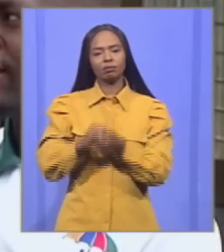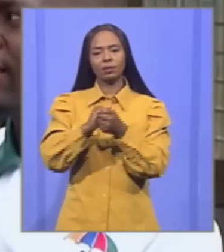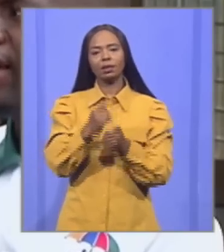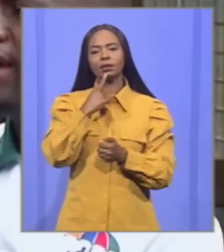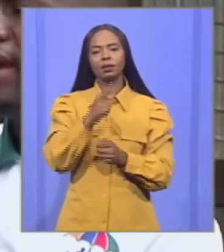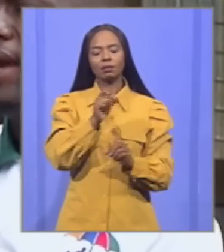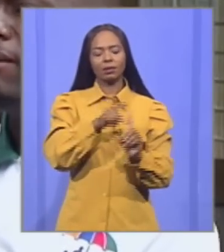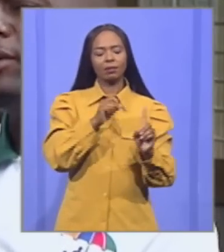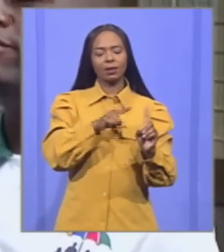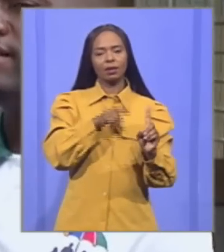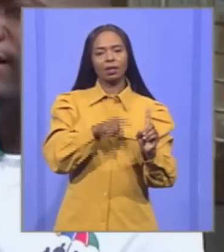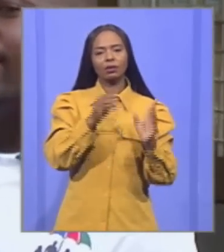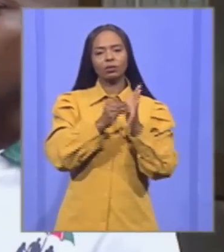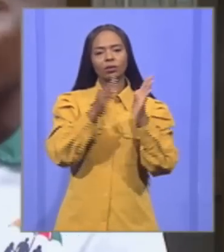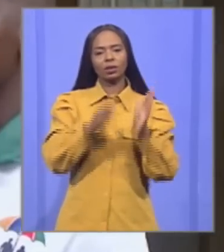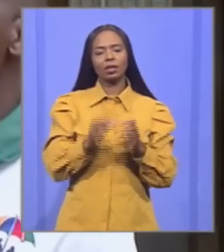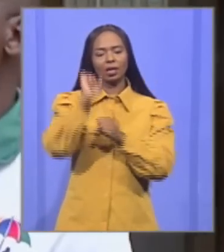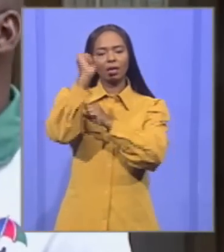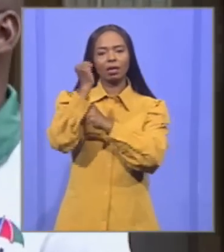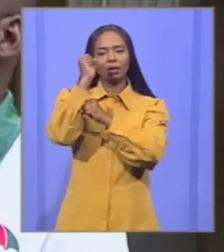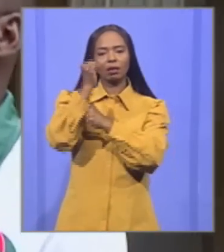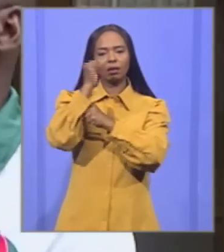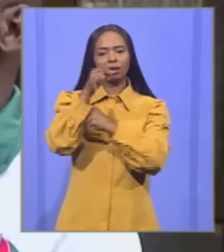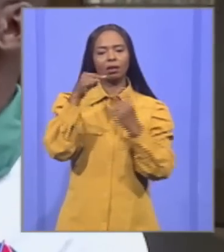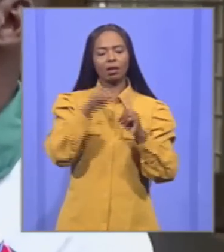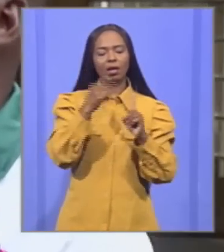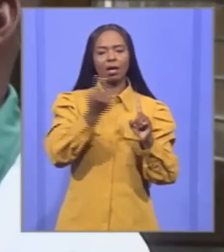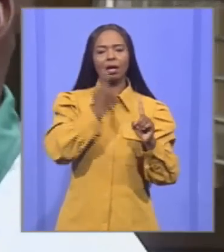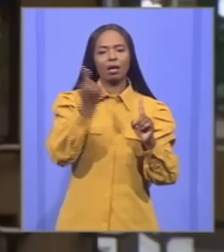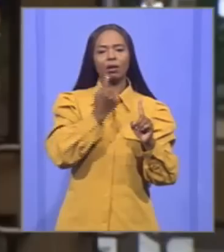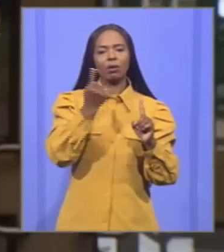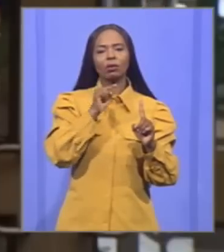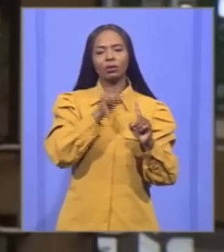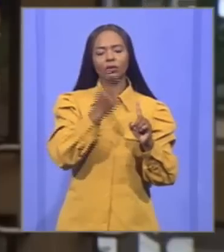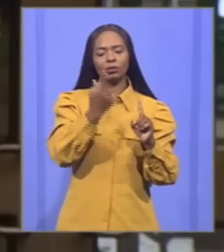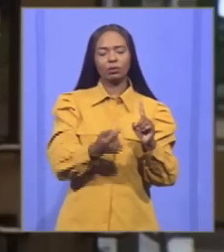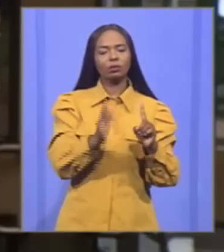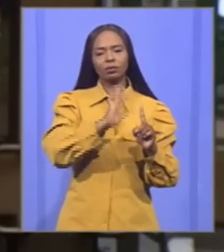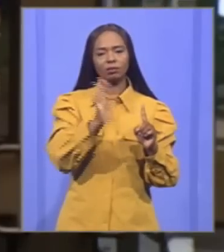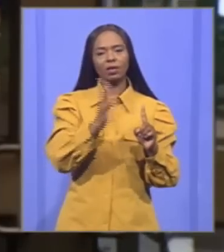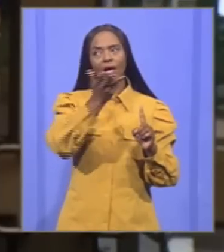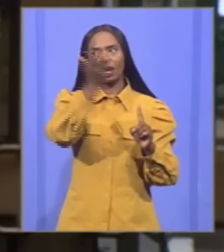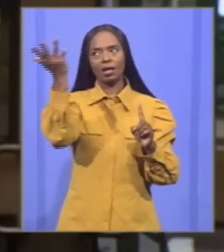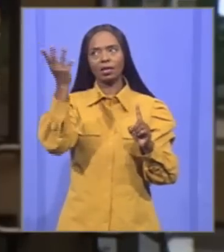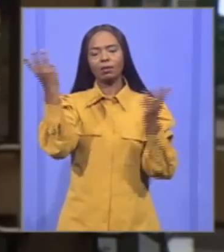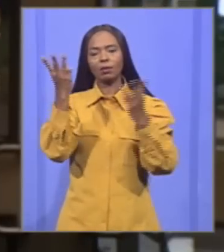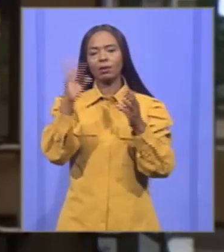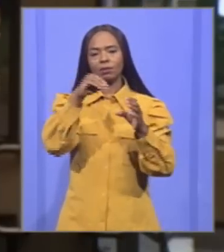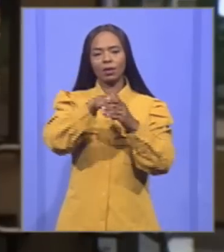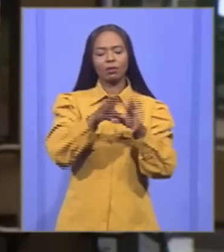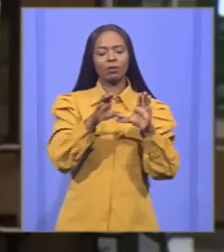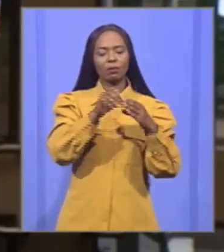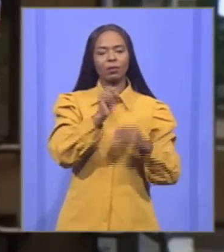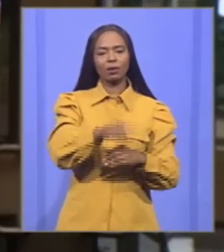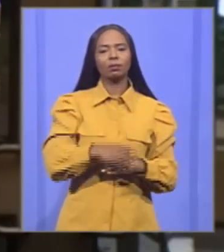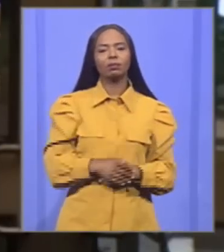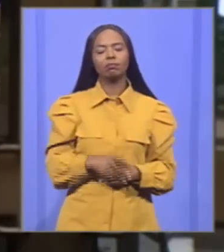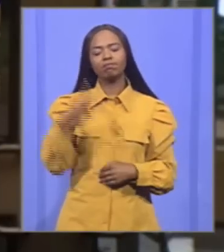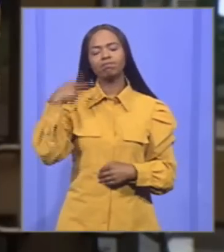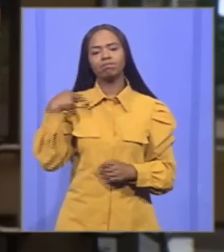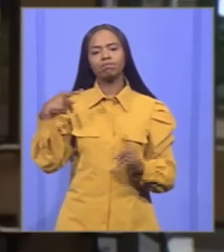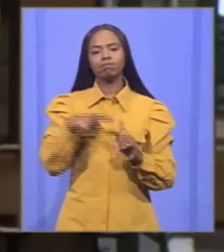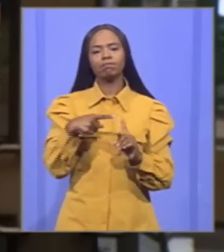le ebile e le go moithuti wa boraenšiniere o be a se noši phareleng ye. Re tloga re nyamile kudu go feta nko molomo ka baka